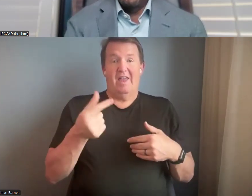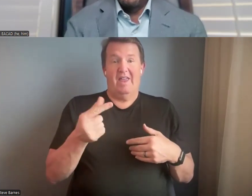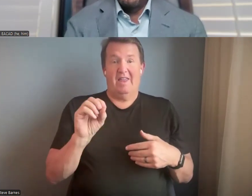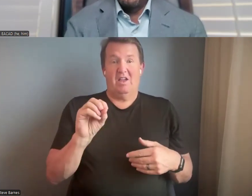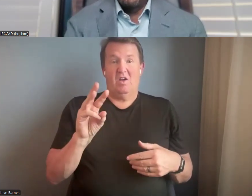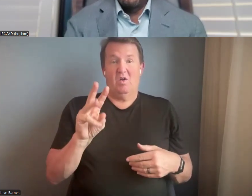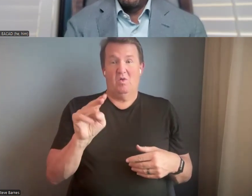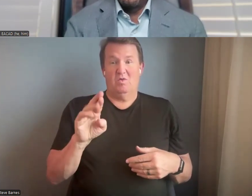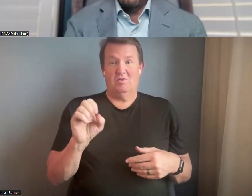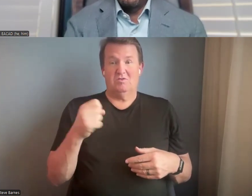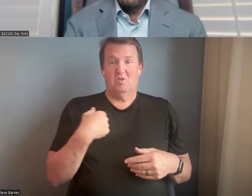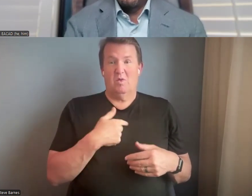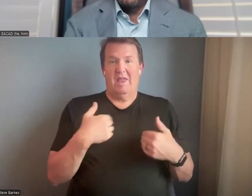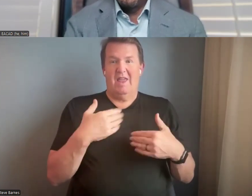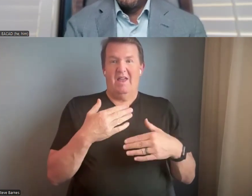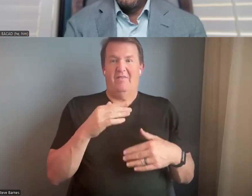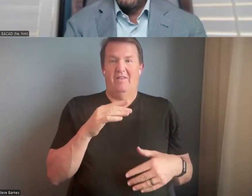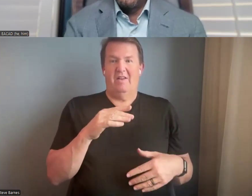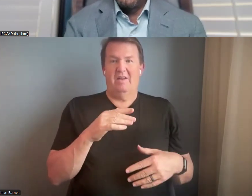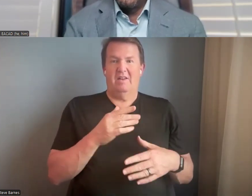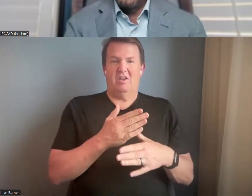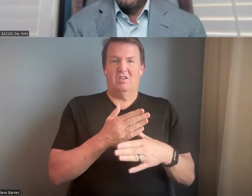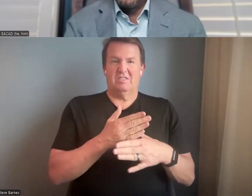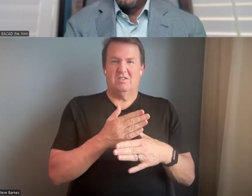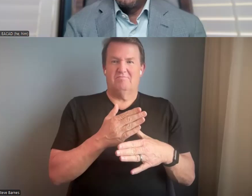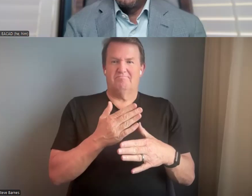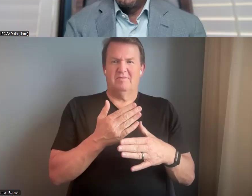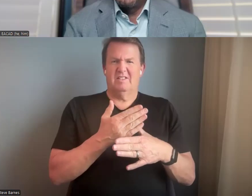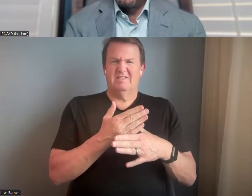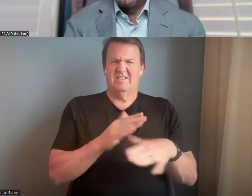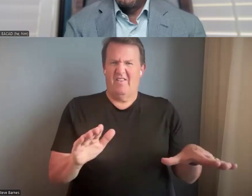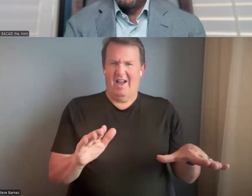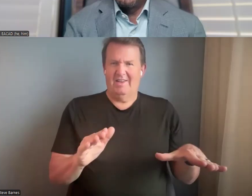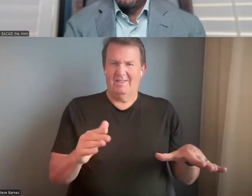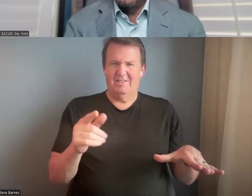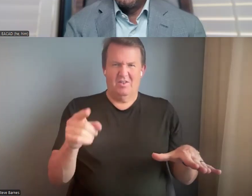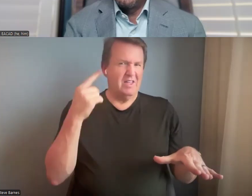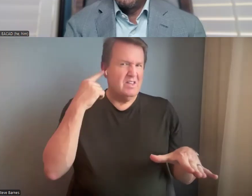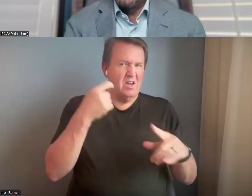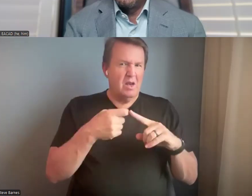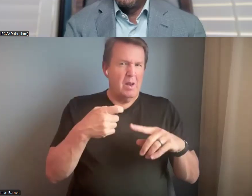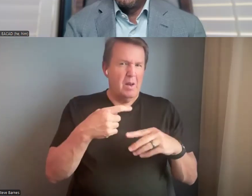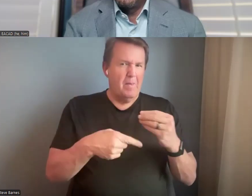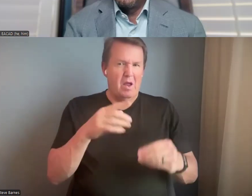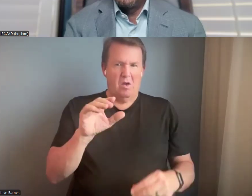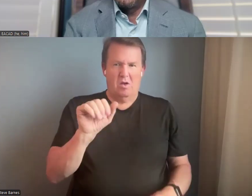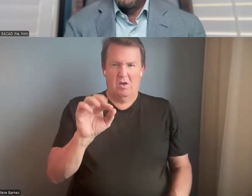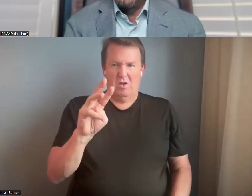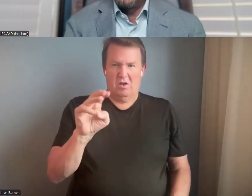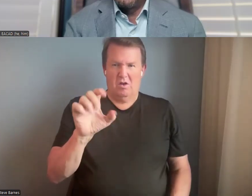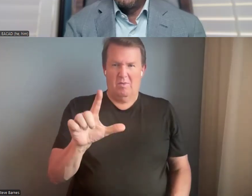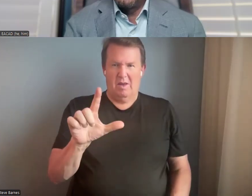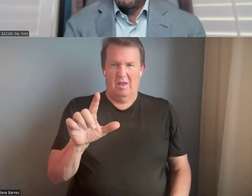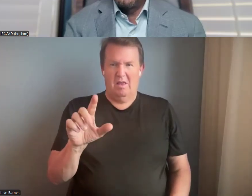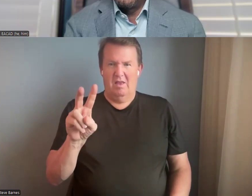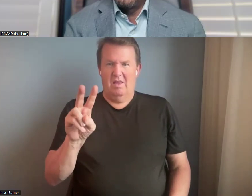this curtain divide, lettuce curtain divide, where like some of you have heard of Carmel Valley and all these affluent neighborhoods, but